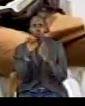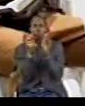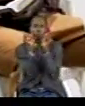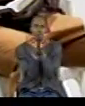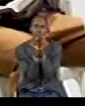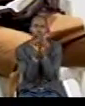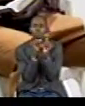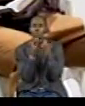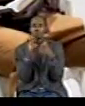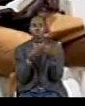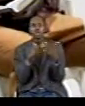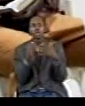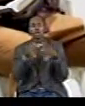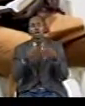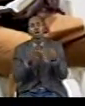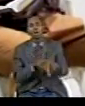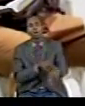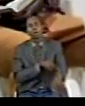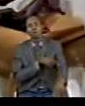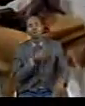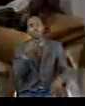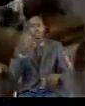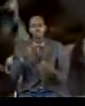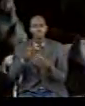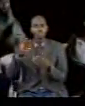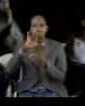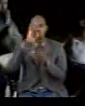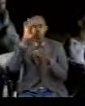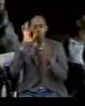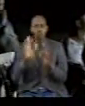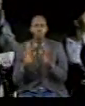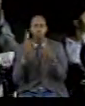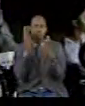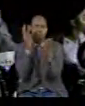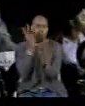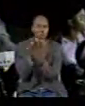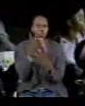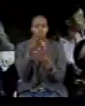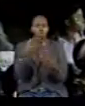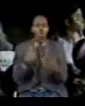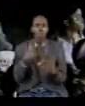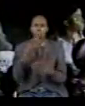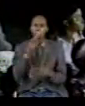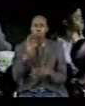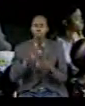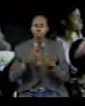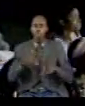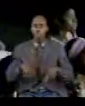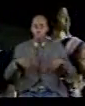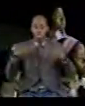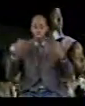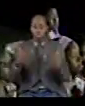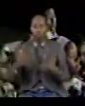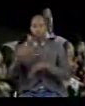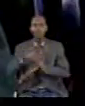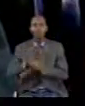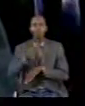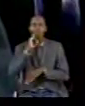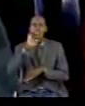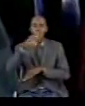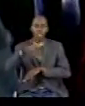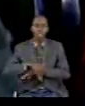the spiritual imprisonment had been in your life, tonight is your night of